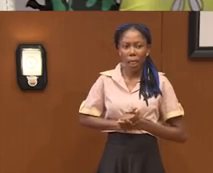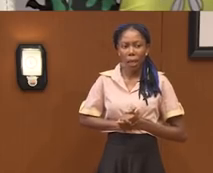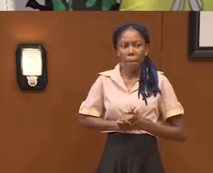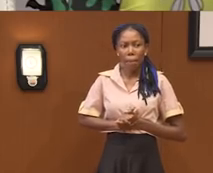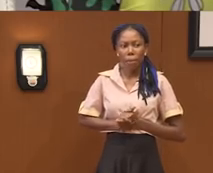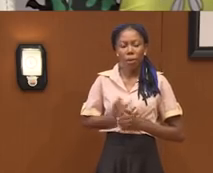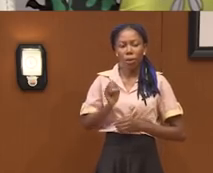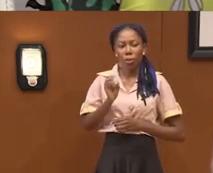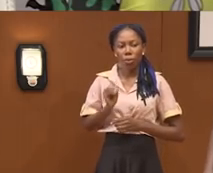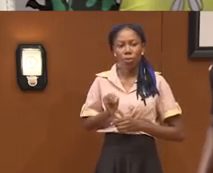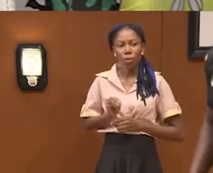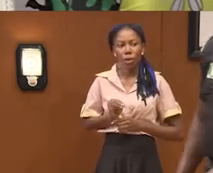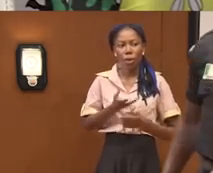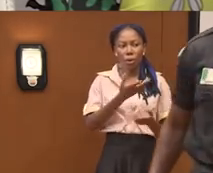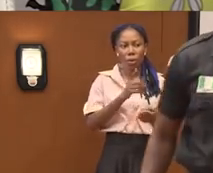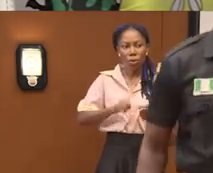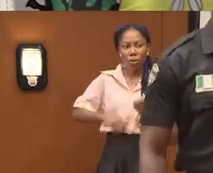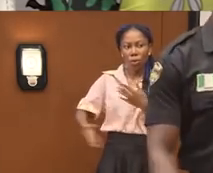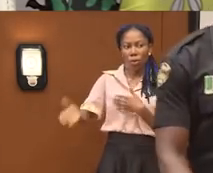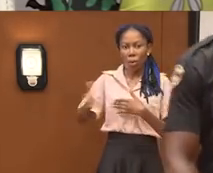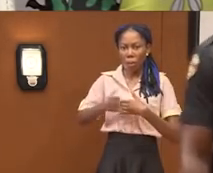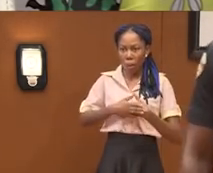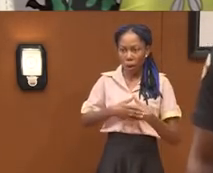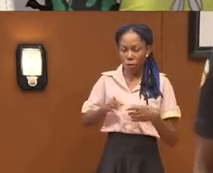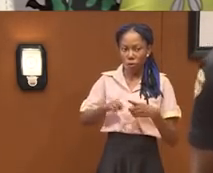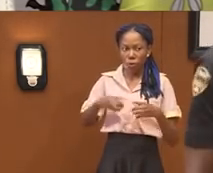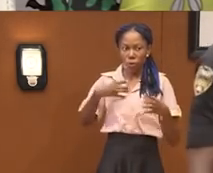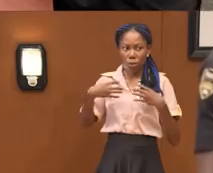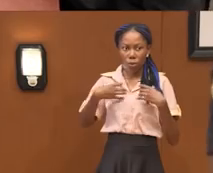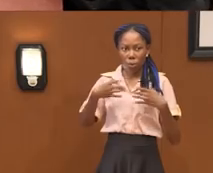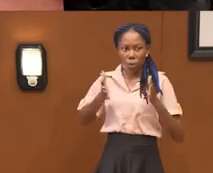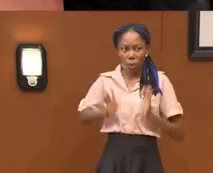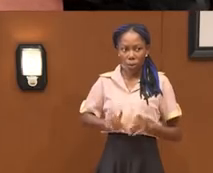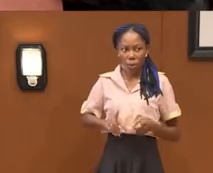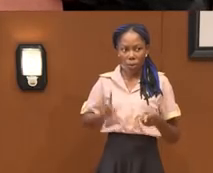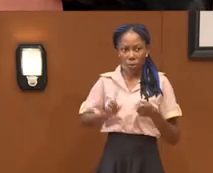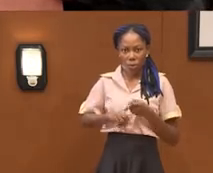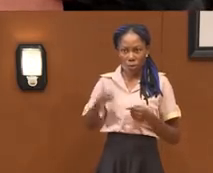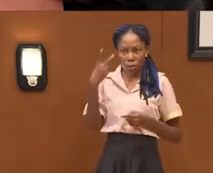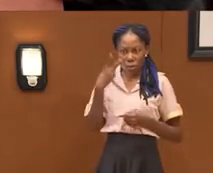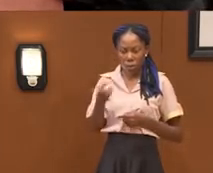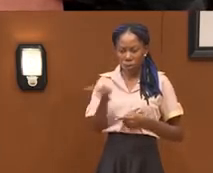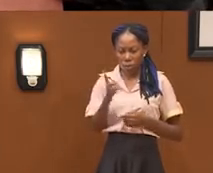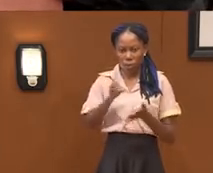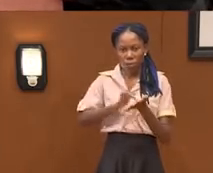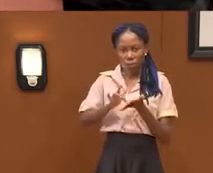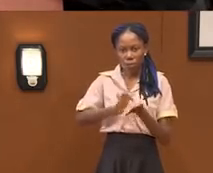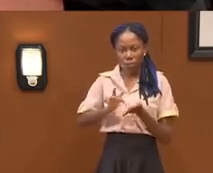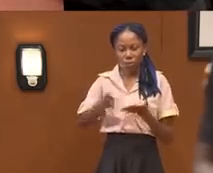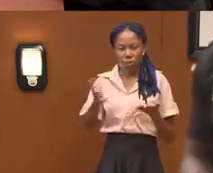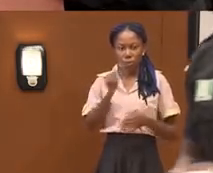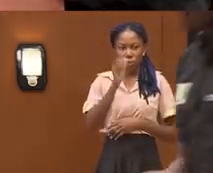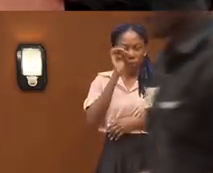So I want you to take this back to the plaintiff. Show him, let him see all the breakdown, your calculation and